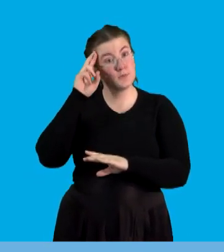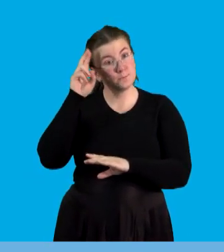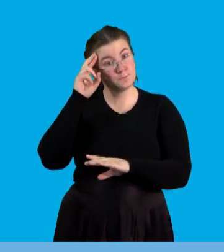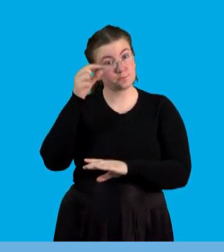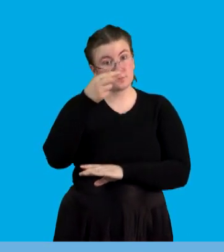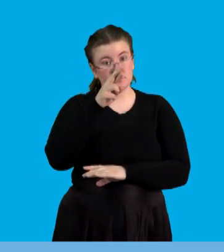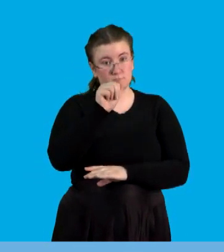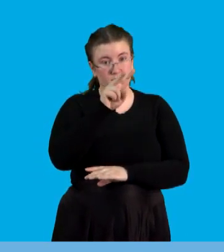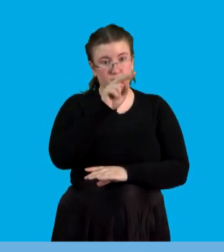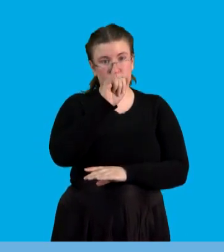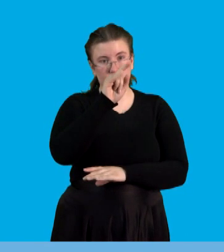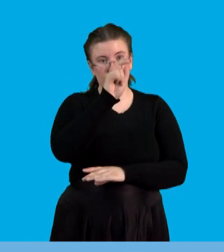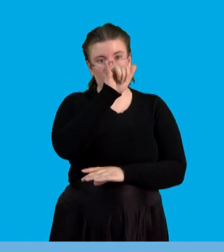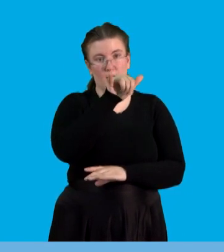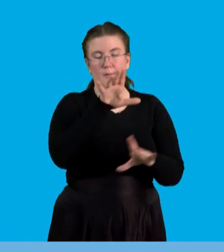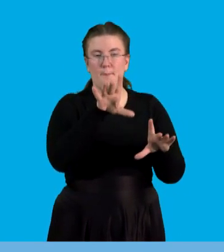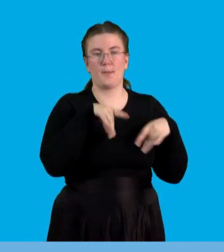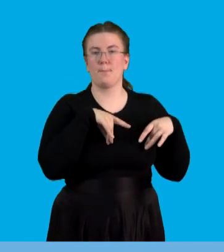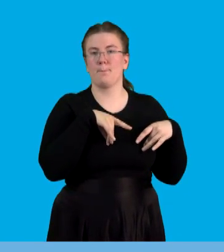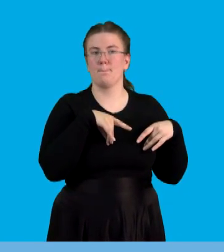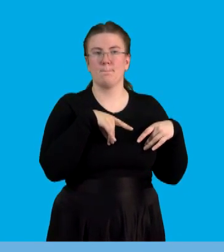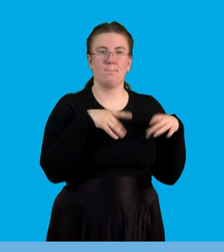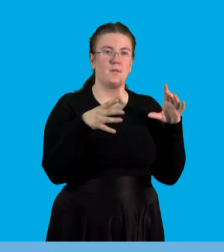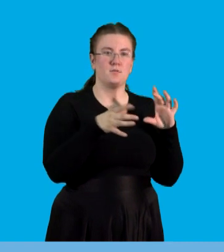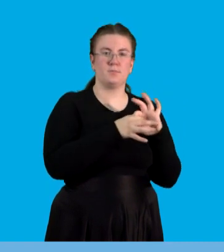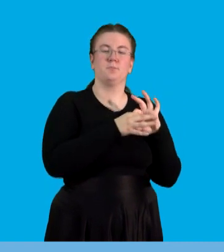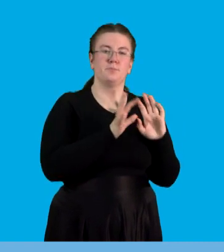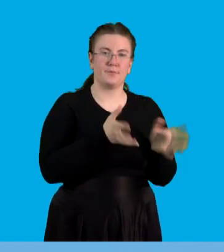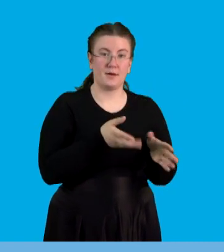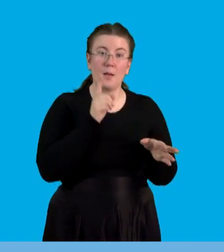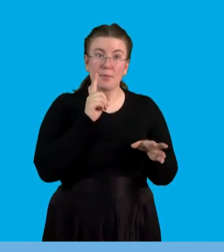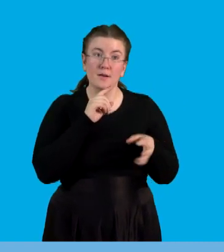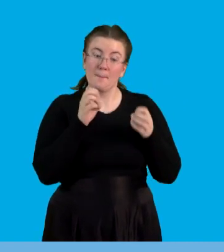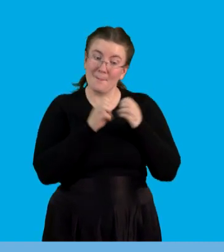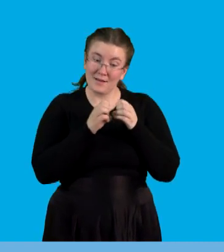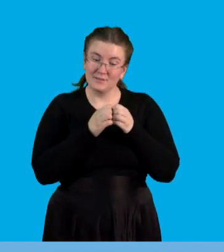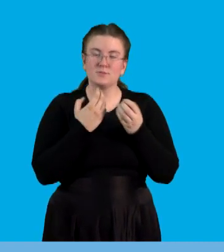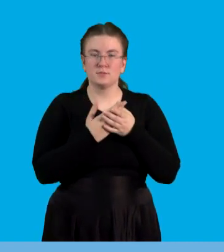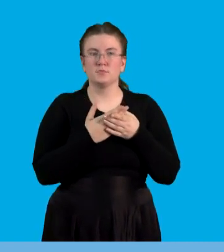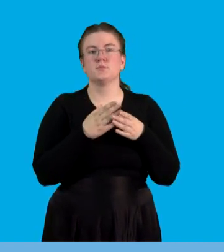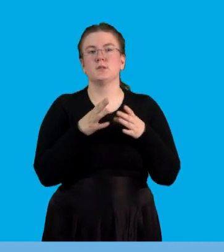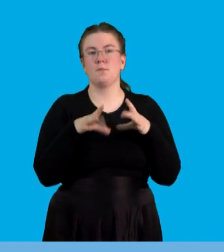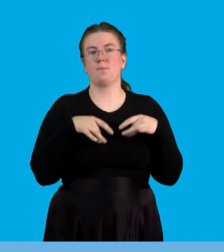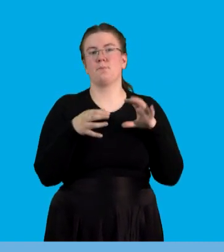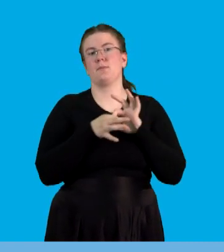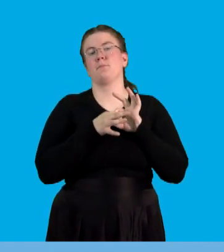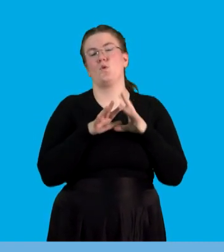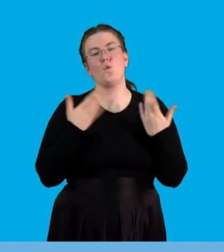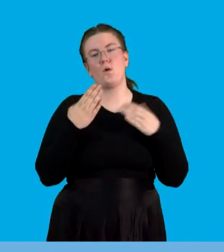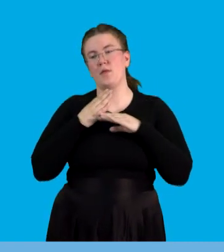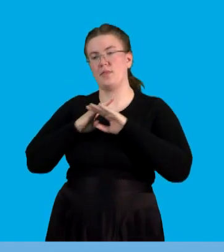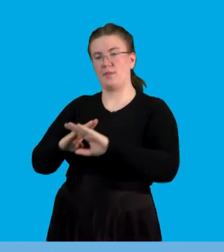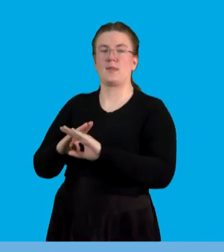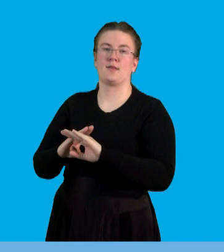But remember, with the gravitational force, it is only attractive. But with a magnetic force, it can either be attractive or